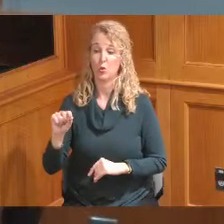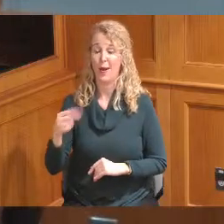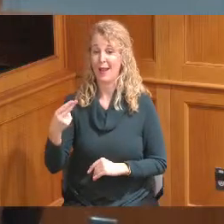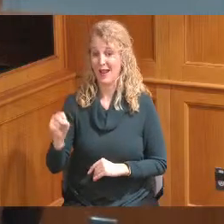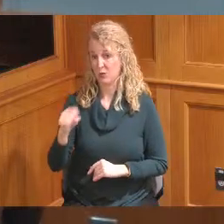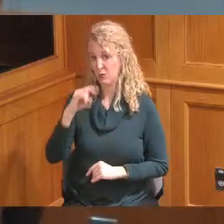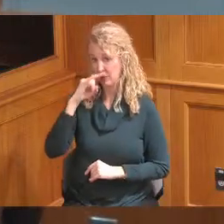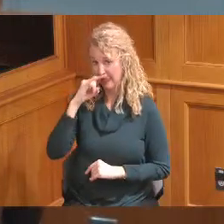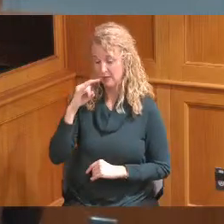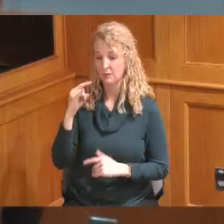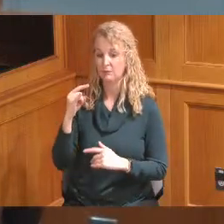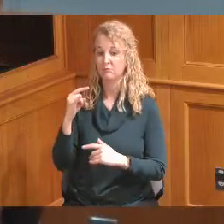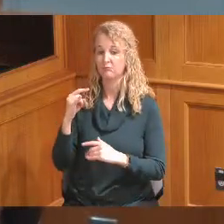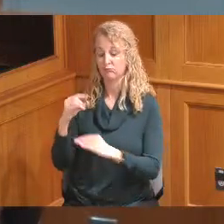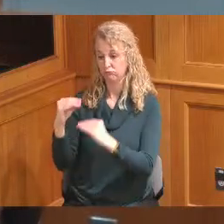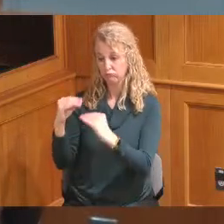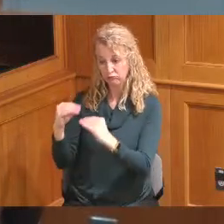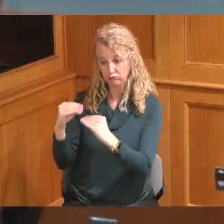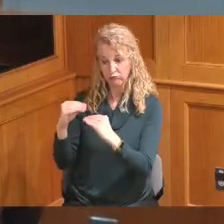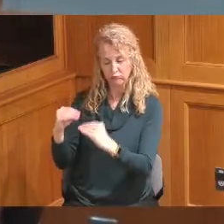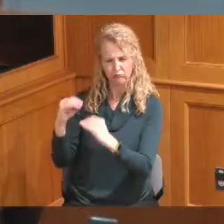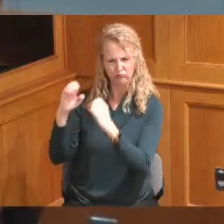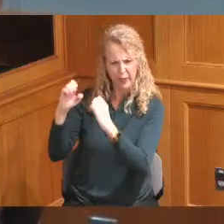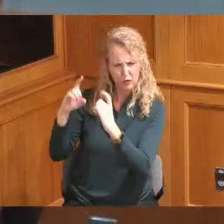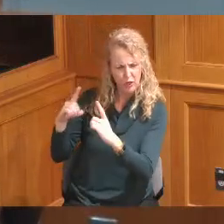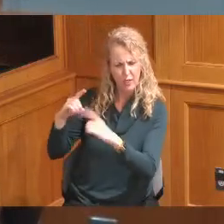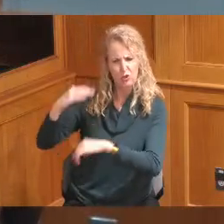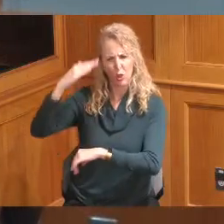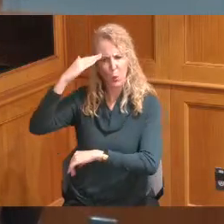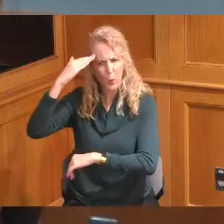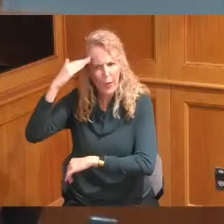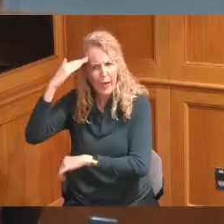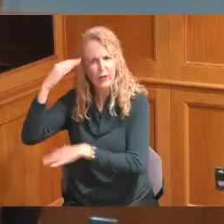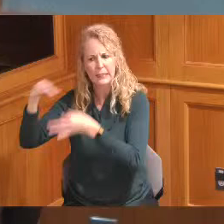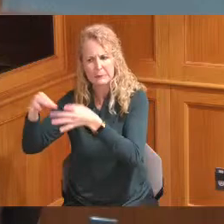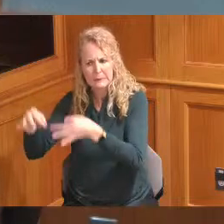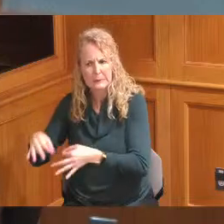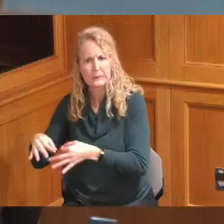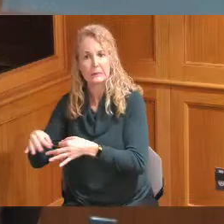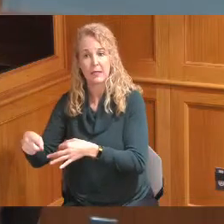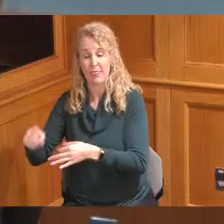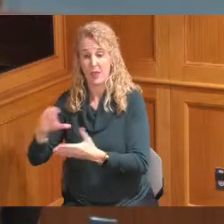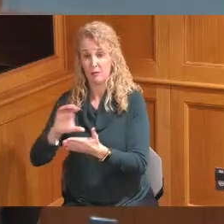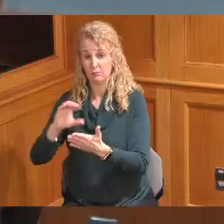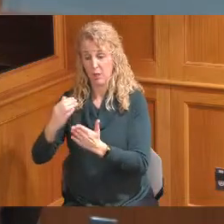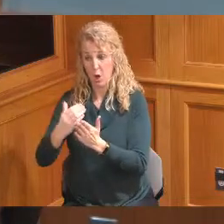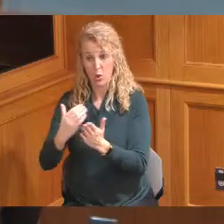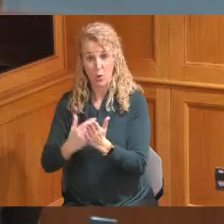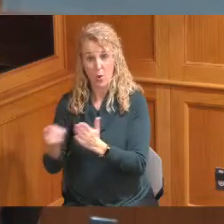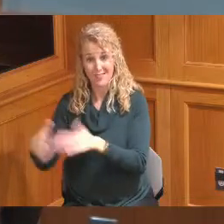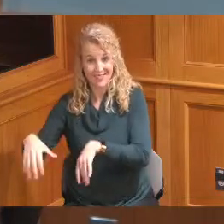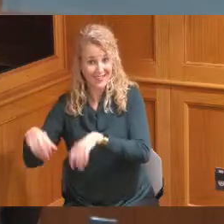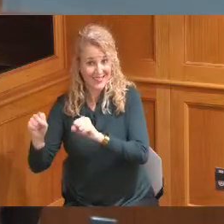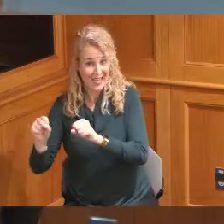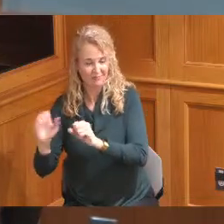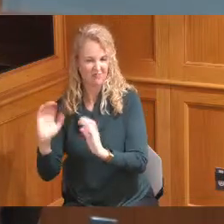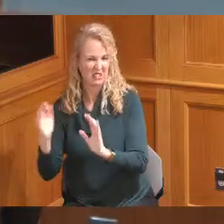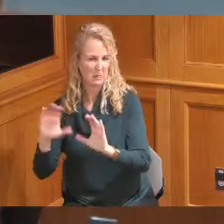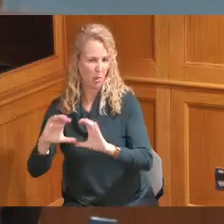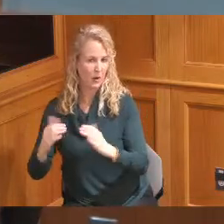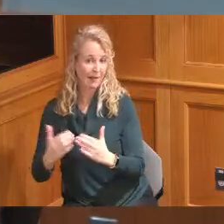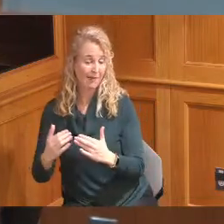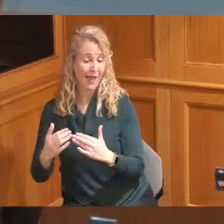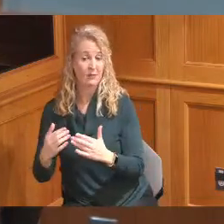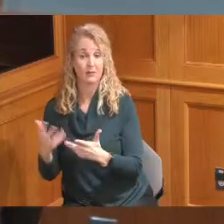and we will walk them through education and awareness of prevention. So they'll go through a course type class, and then they